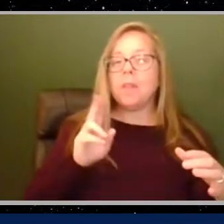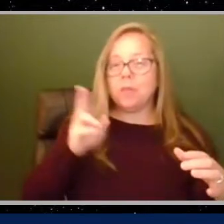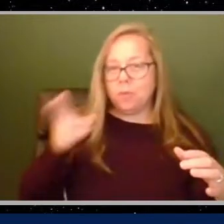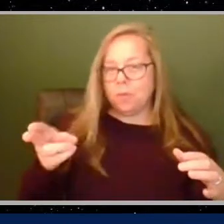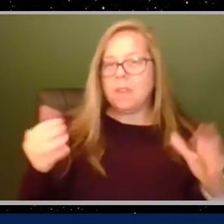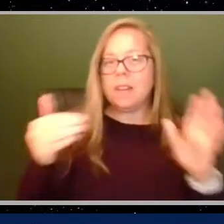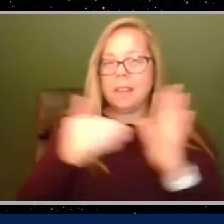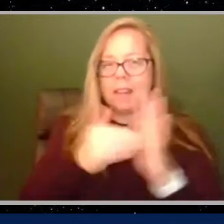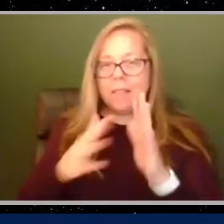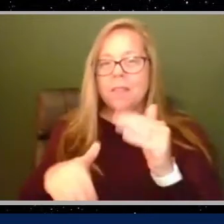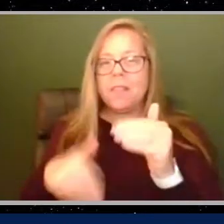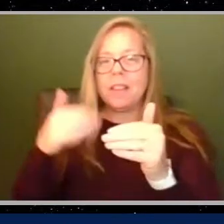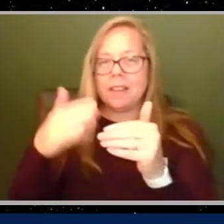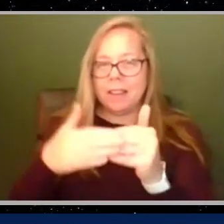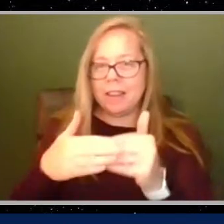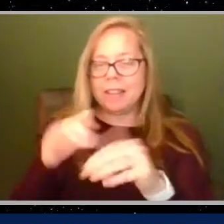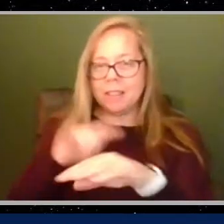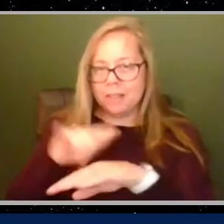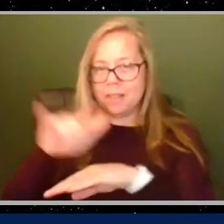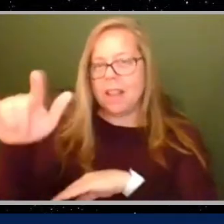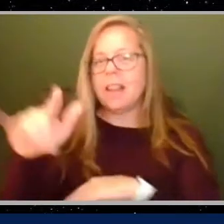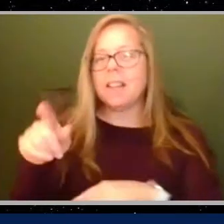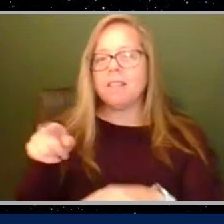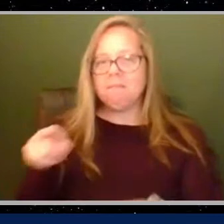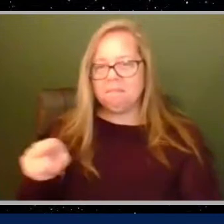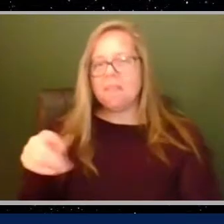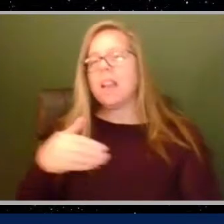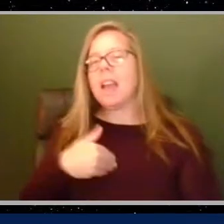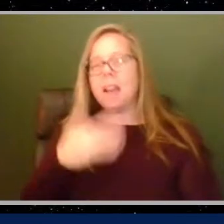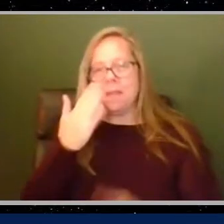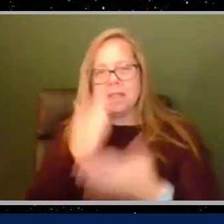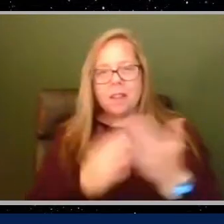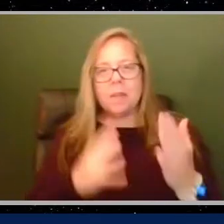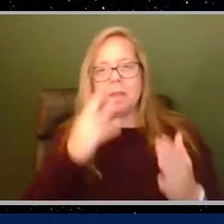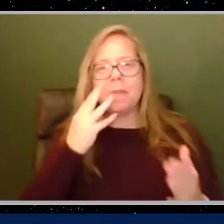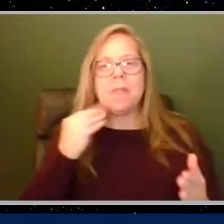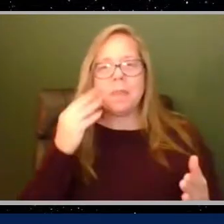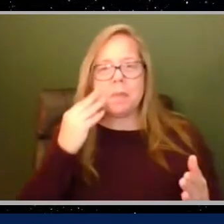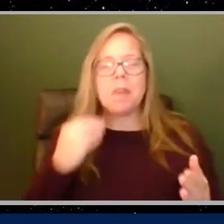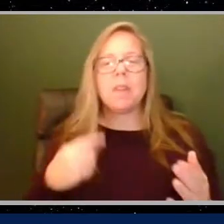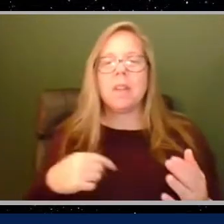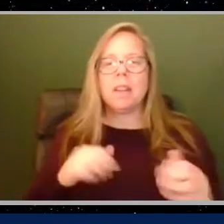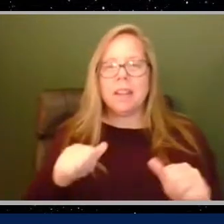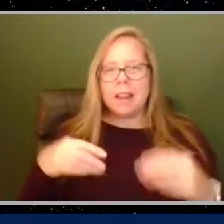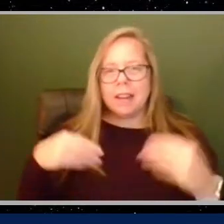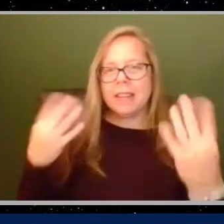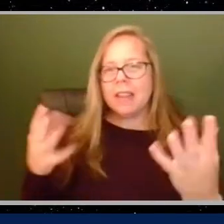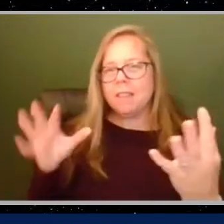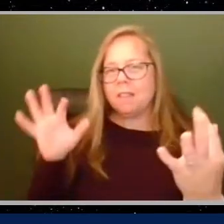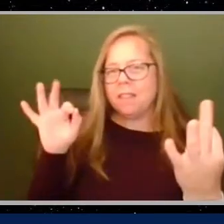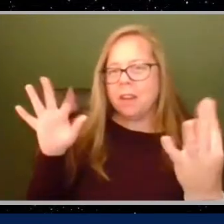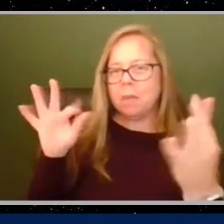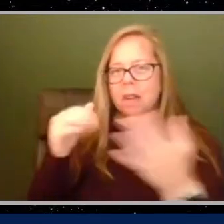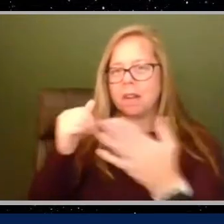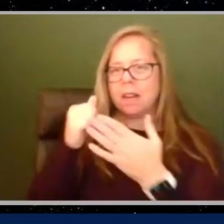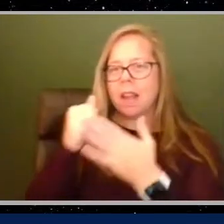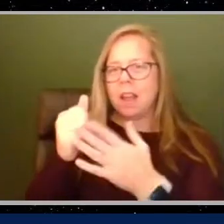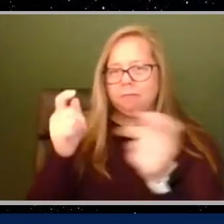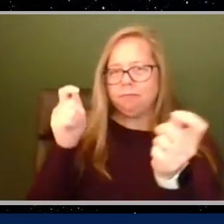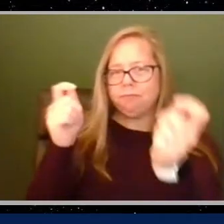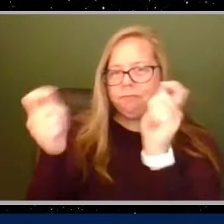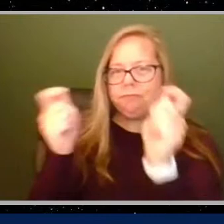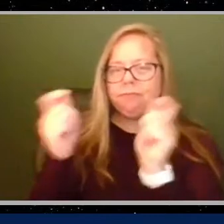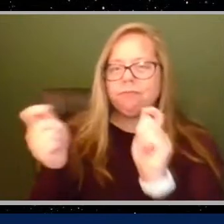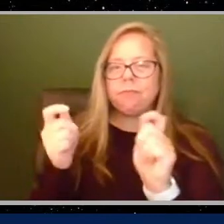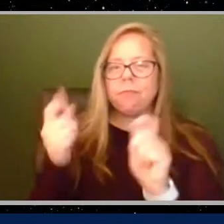and us who have flown once and are able to give our feedback and help influence future experiments, I think is